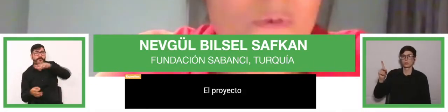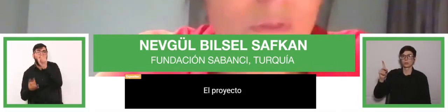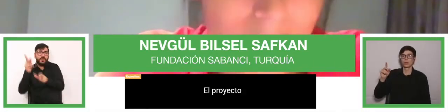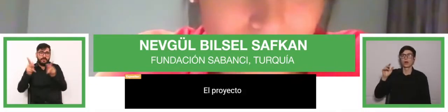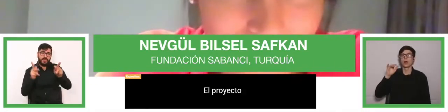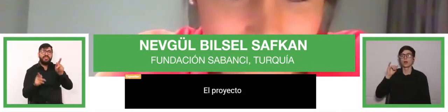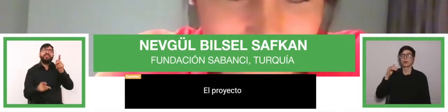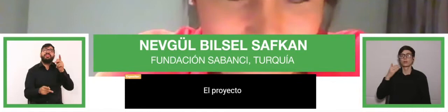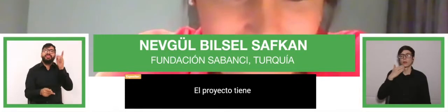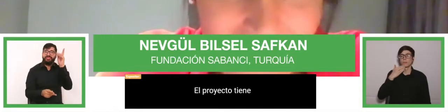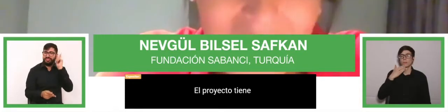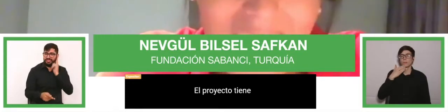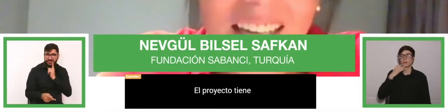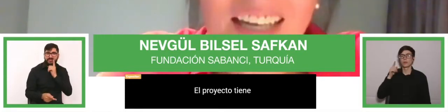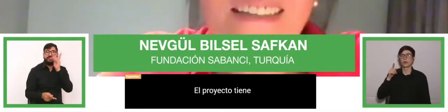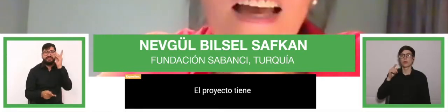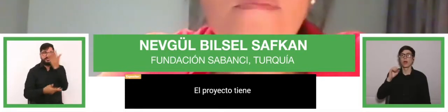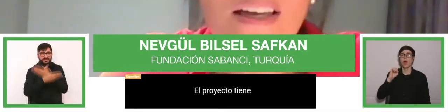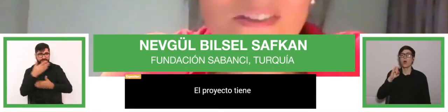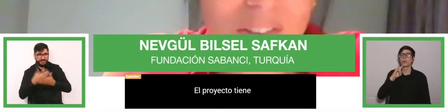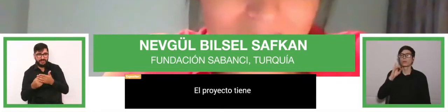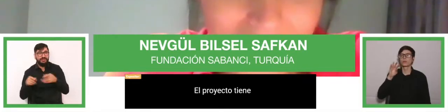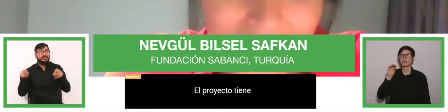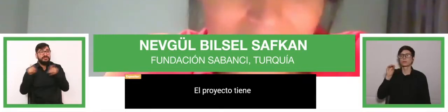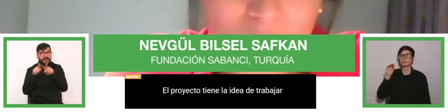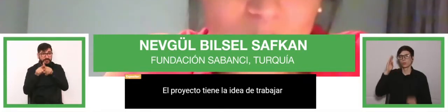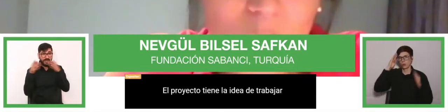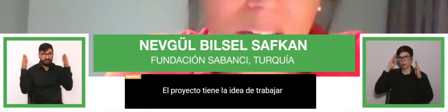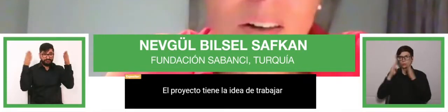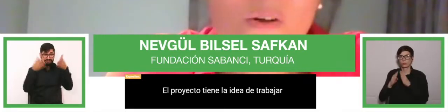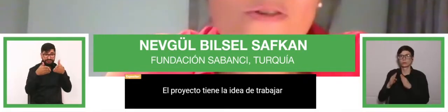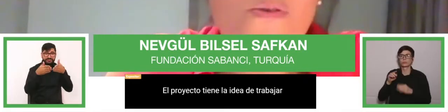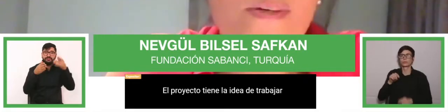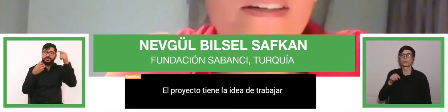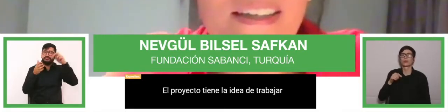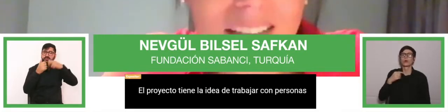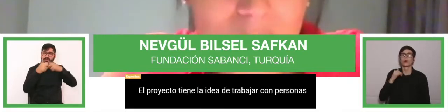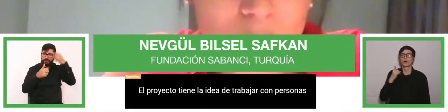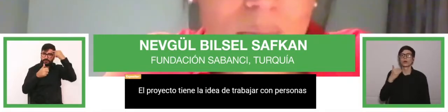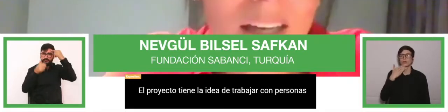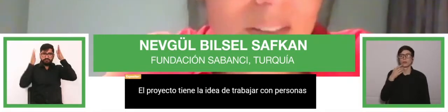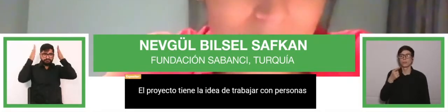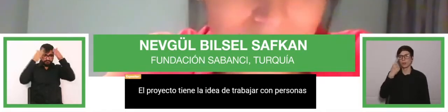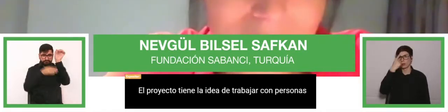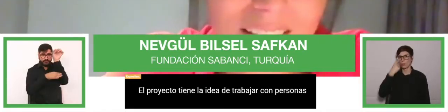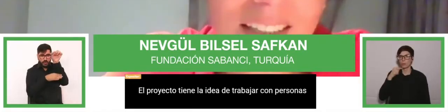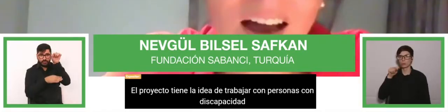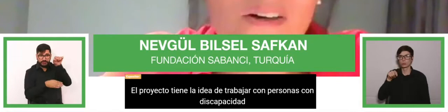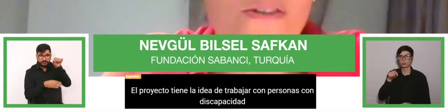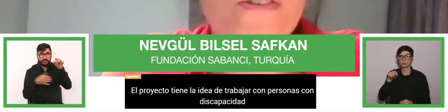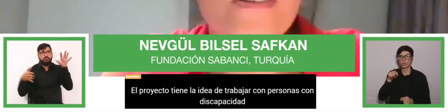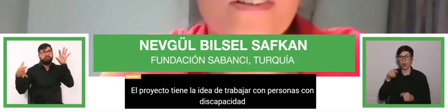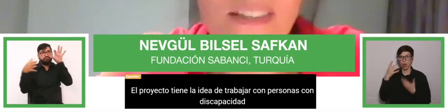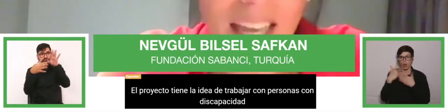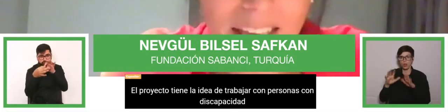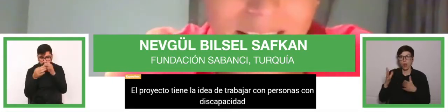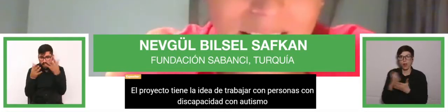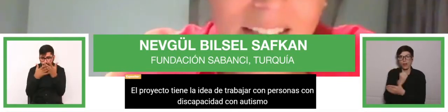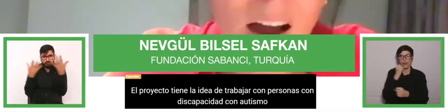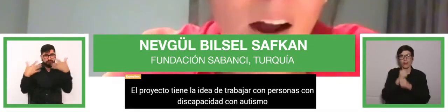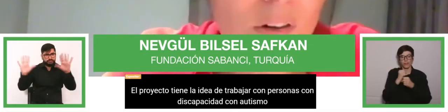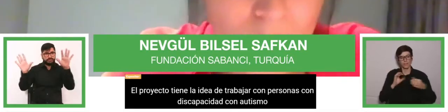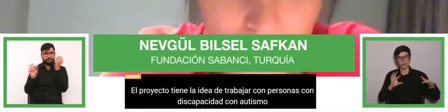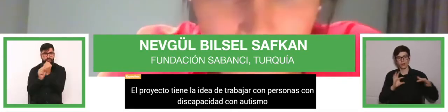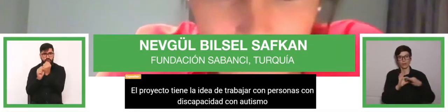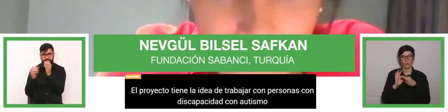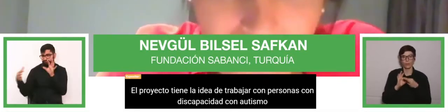a museum. They managed it, so we are also very eager to manage it in our case,